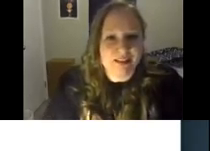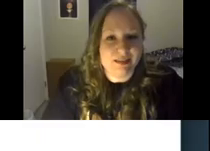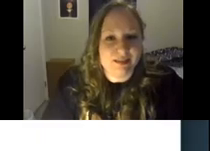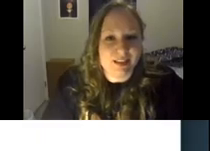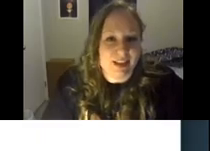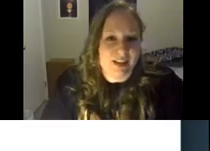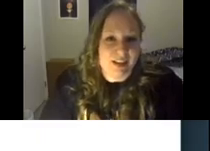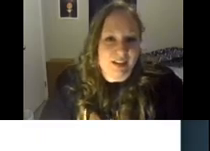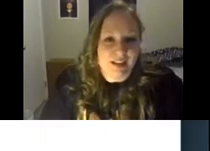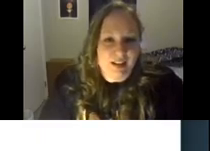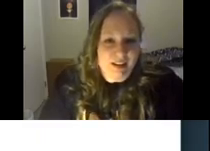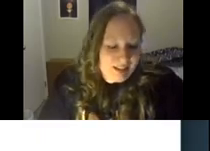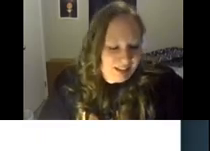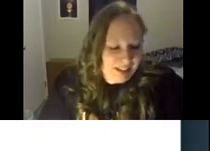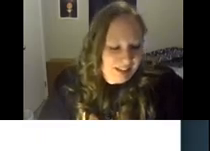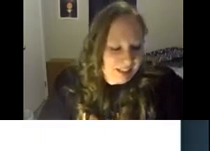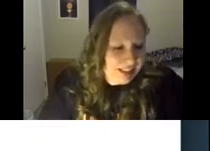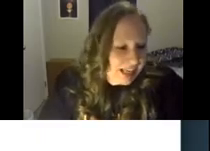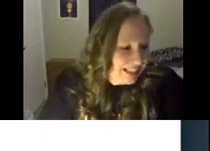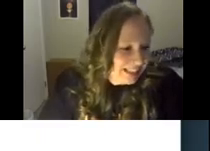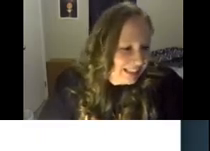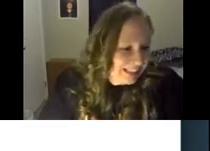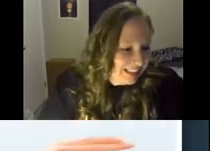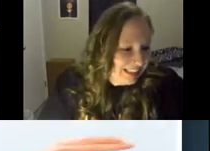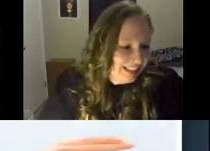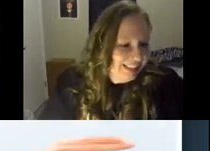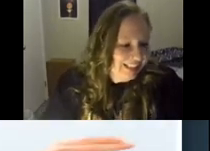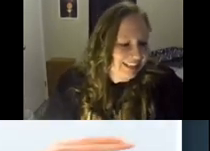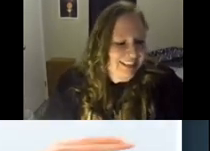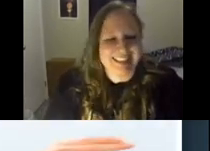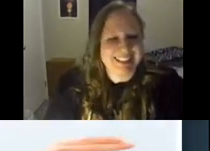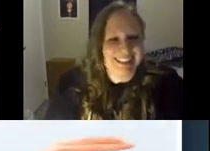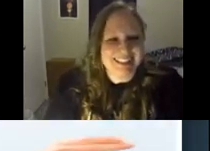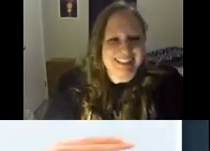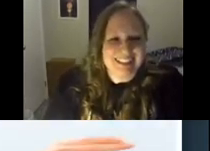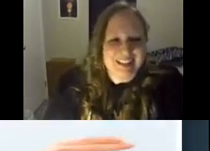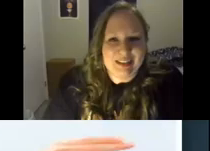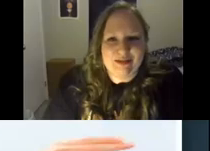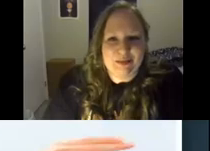it. Can we go back to the yes alphabet? Thank you.